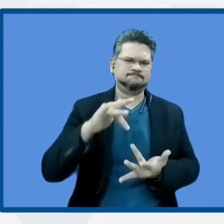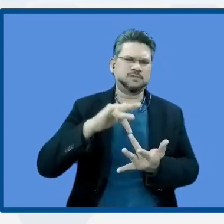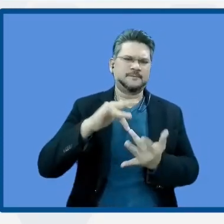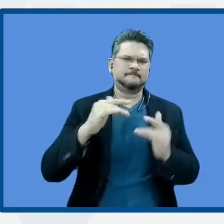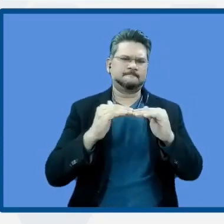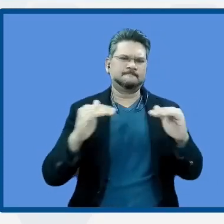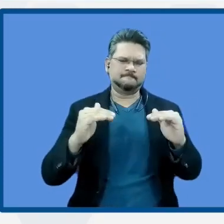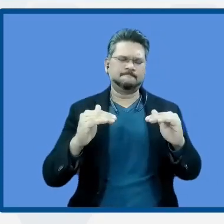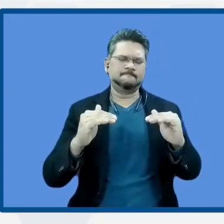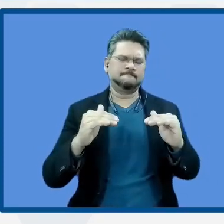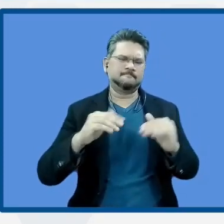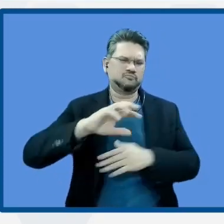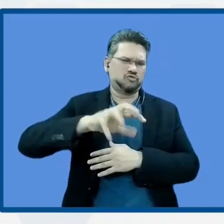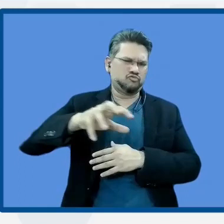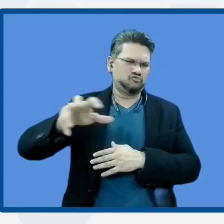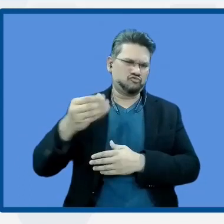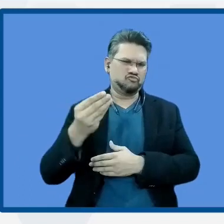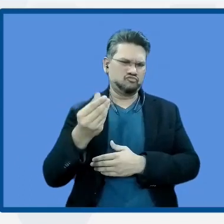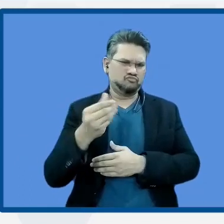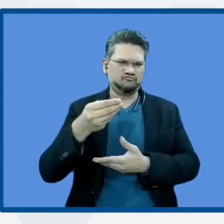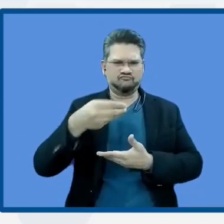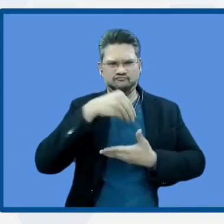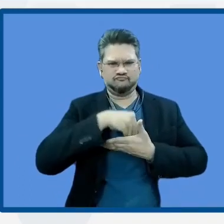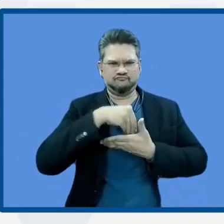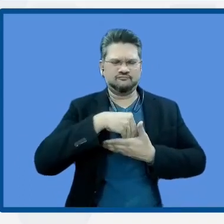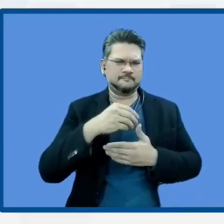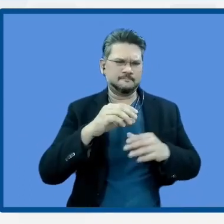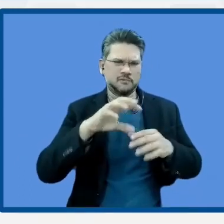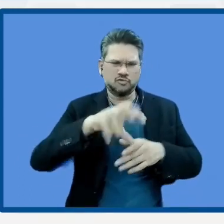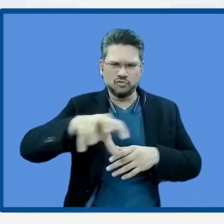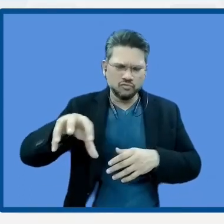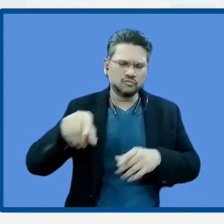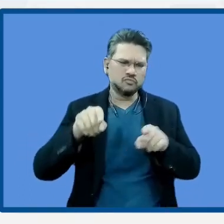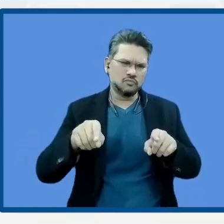zero, sustainable development goals, and resilience, are around